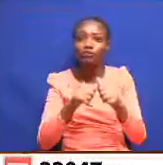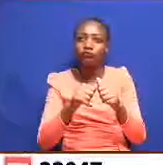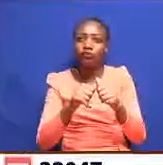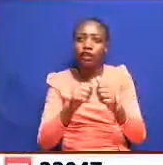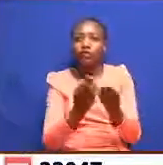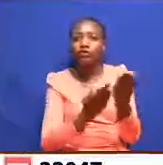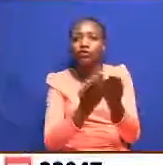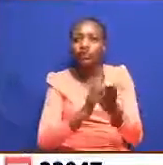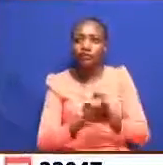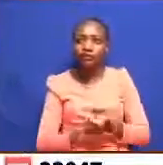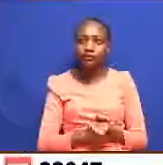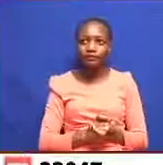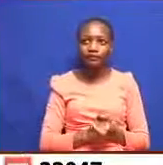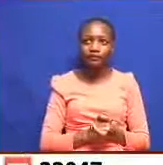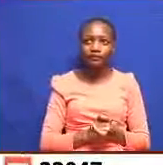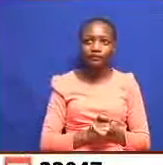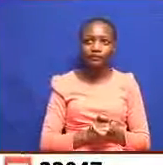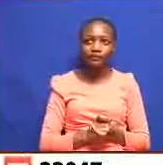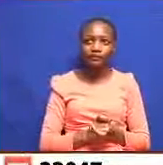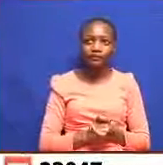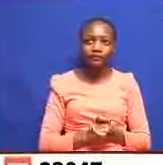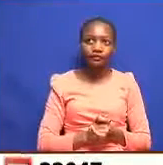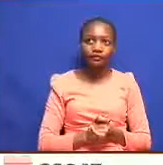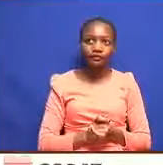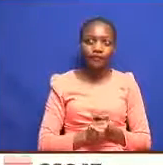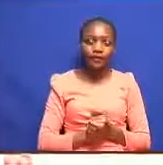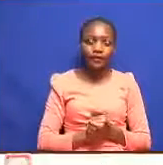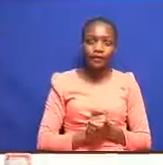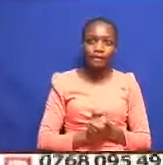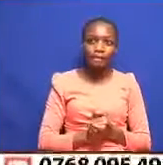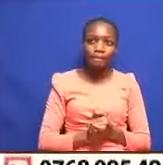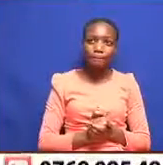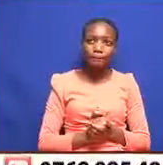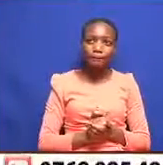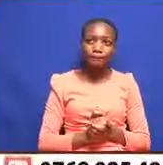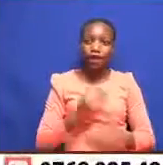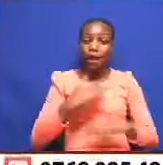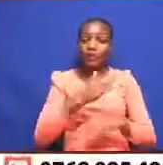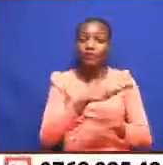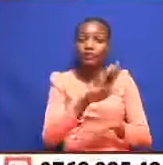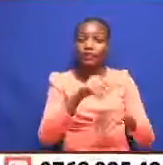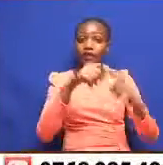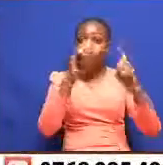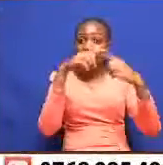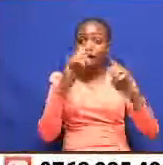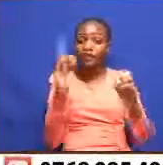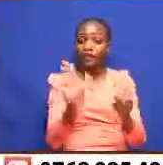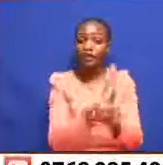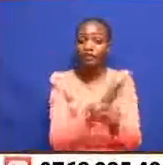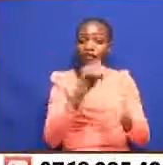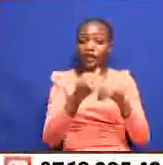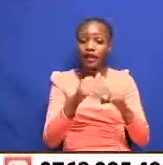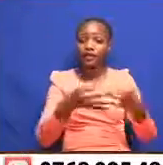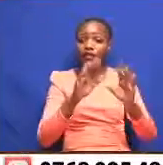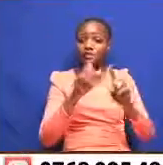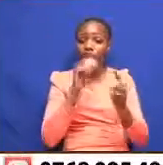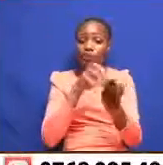for misconduct and violations of law before they can successfully remove an elected officer from their